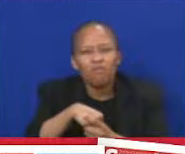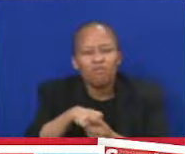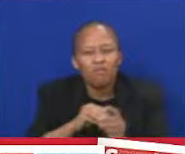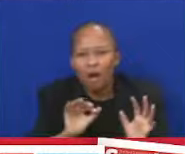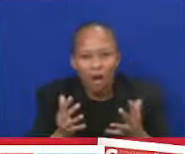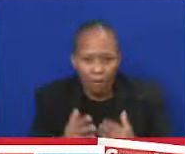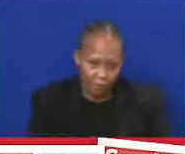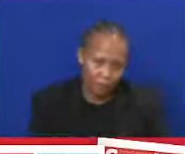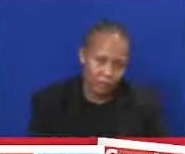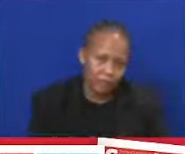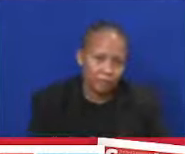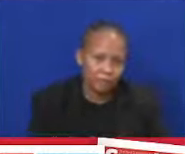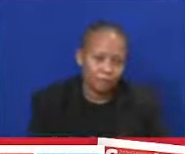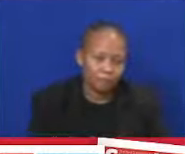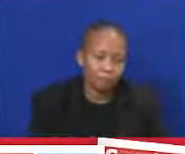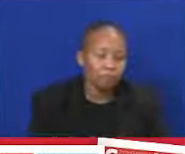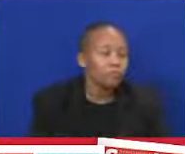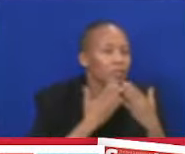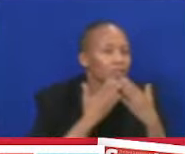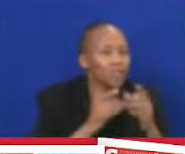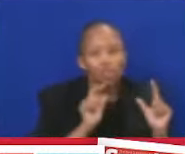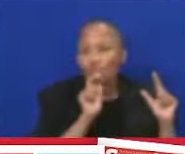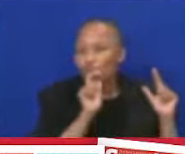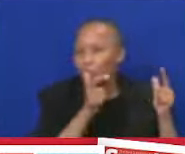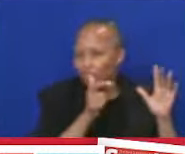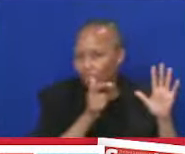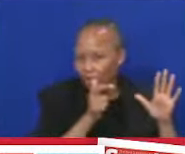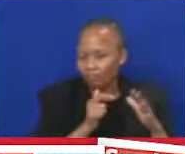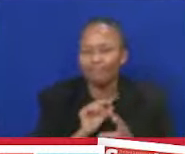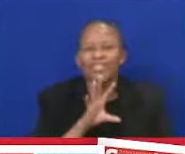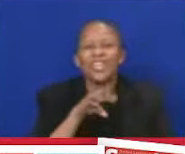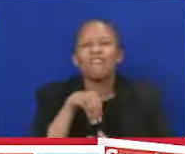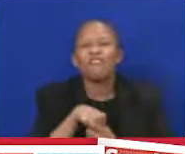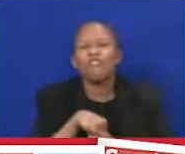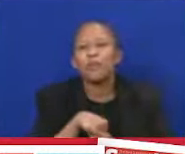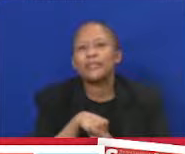Thank you, Commissioners. The involvement with the